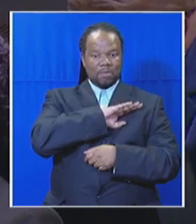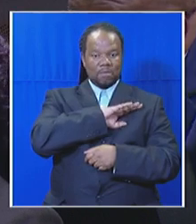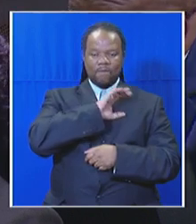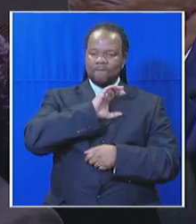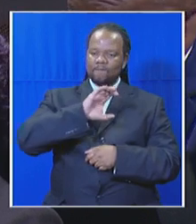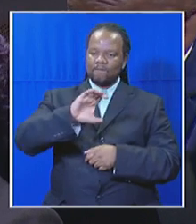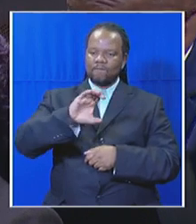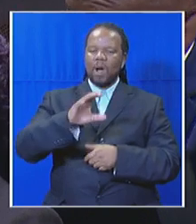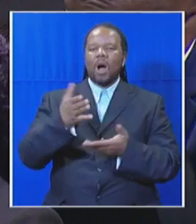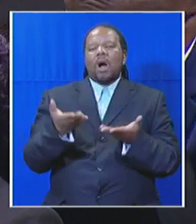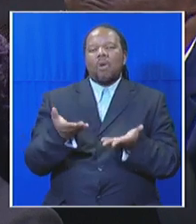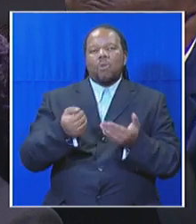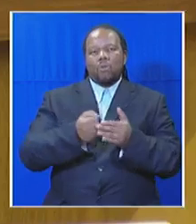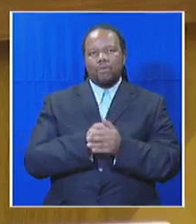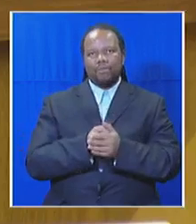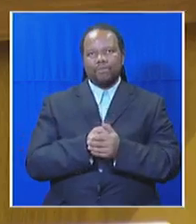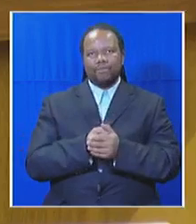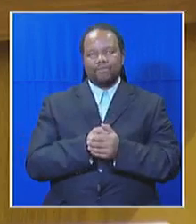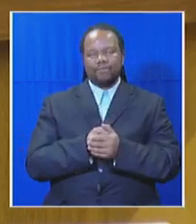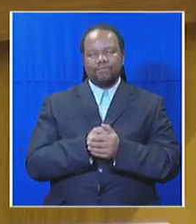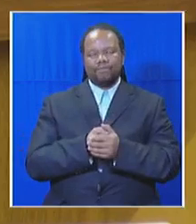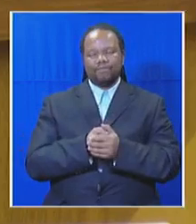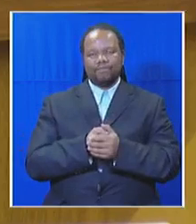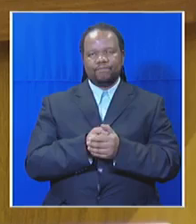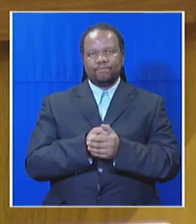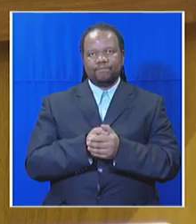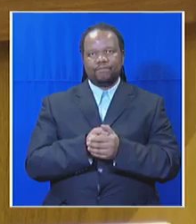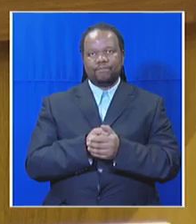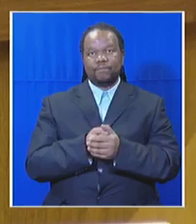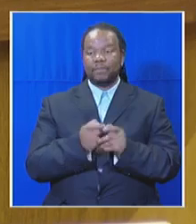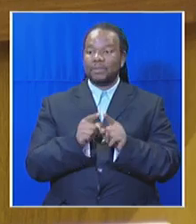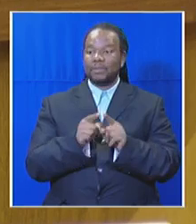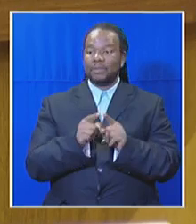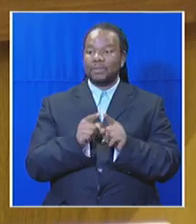Because the standby force that is taking too long,